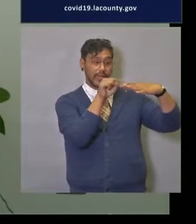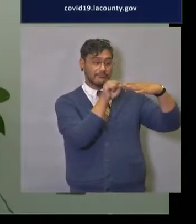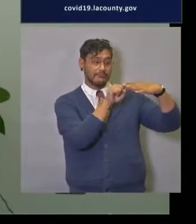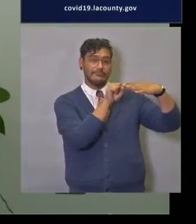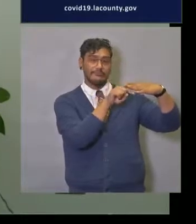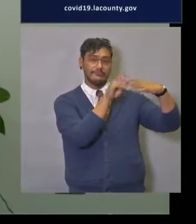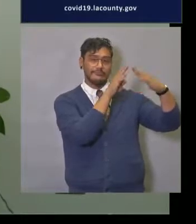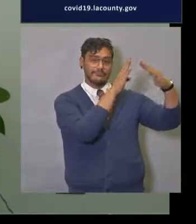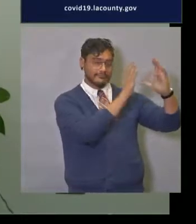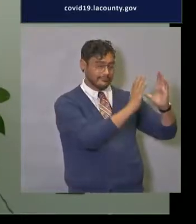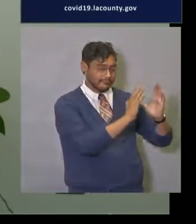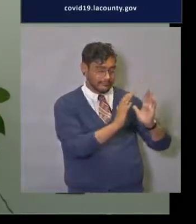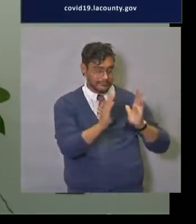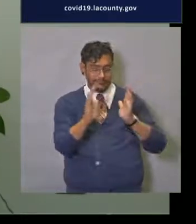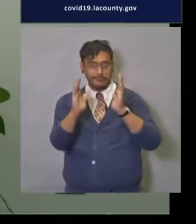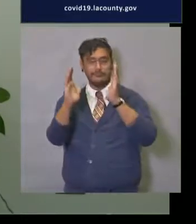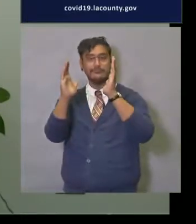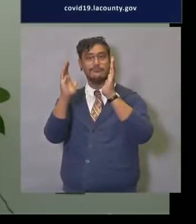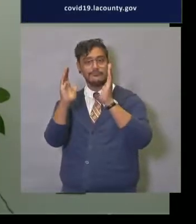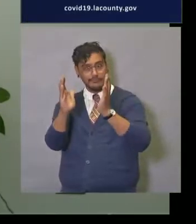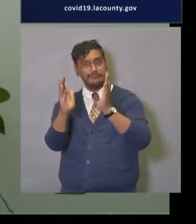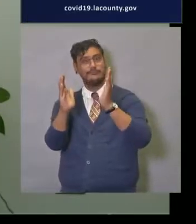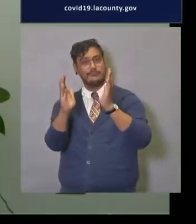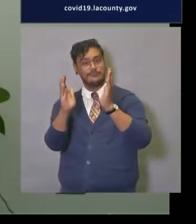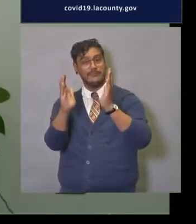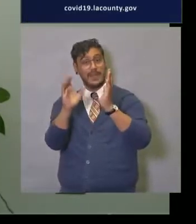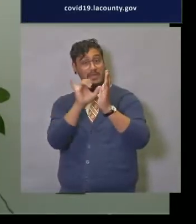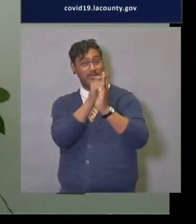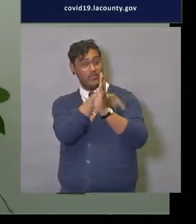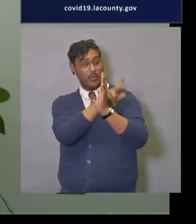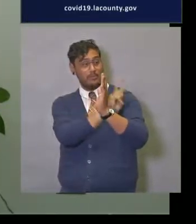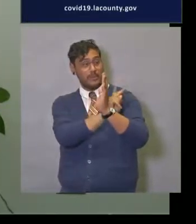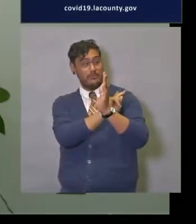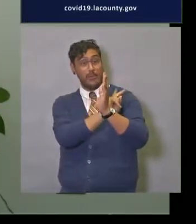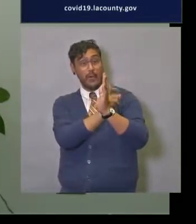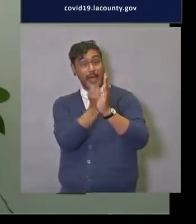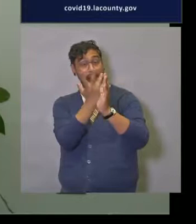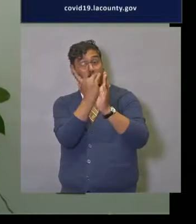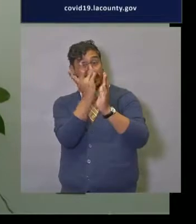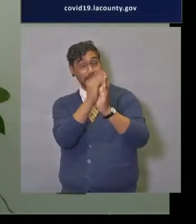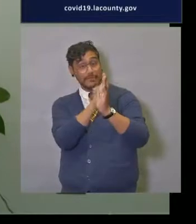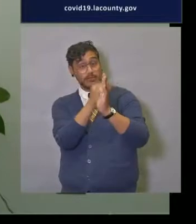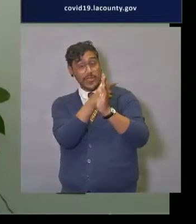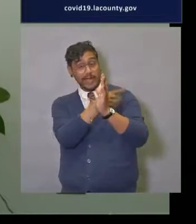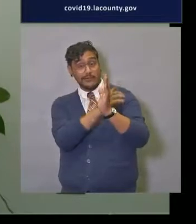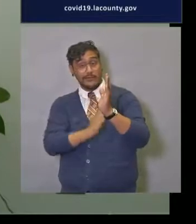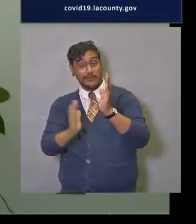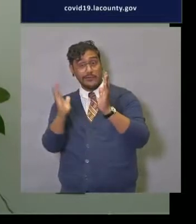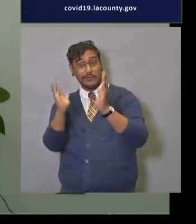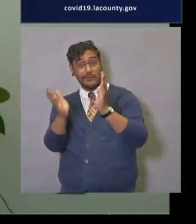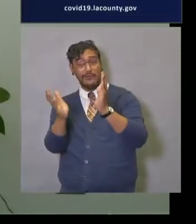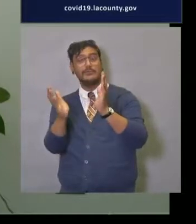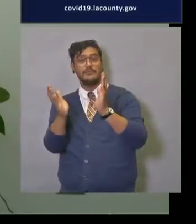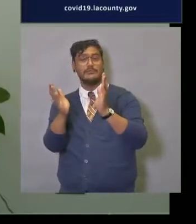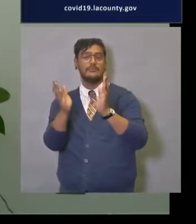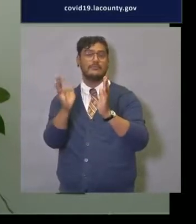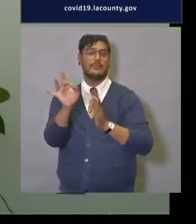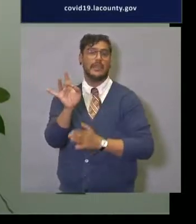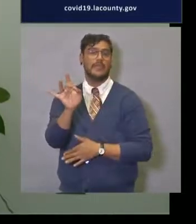to those who already got their first dose. A quick update